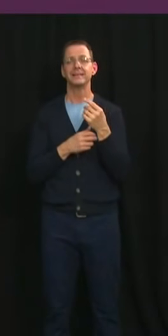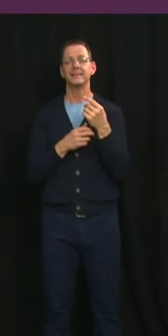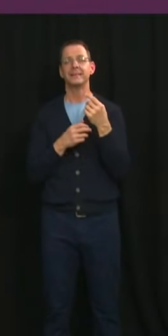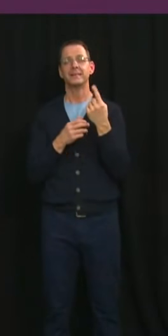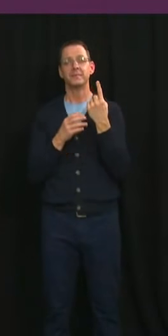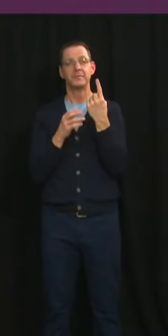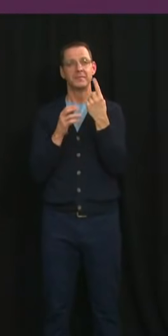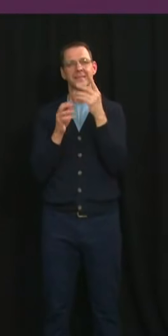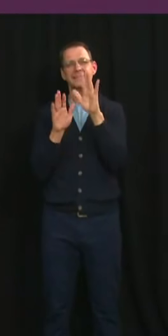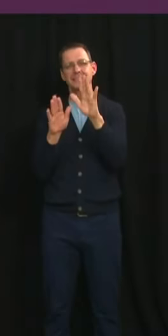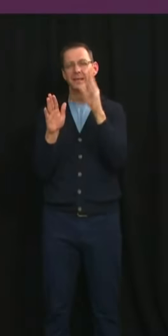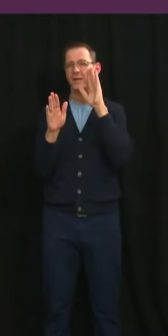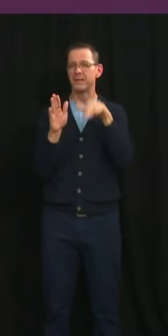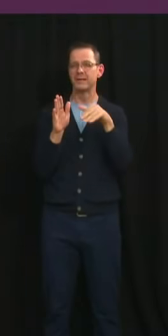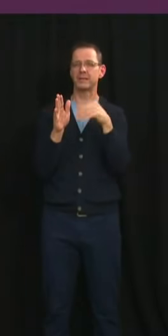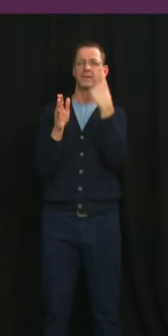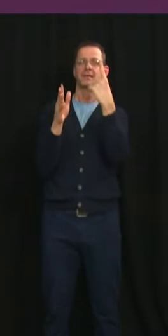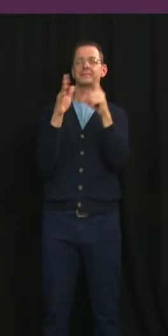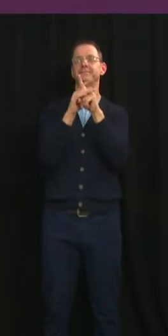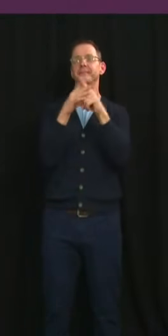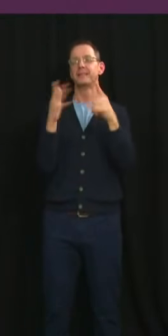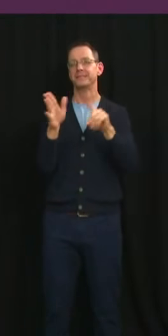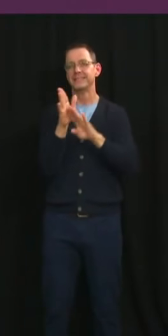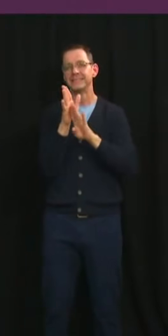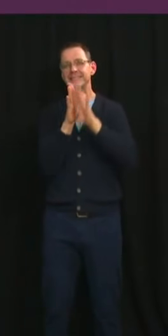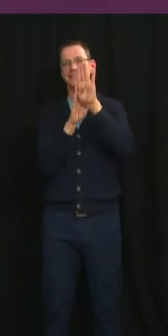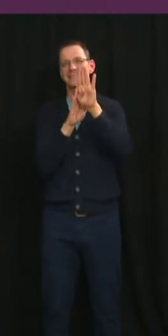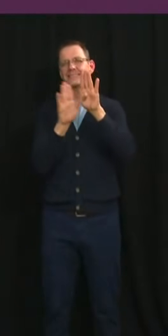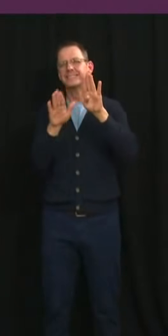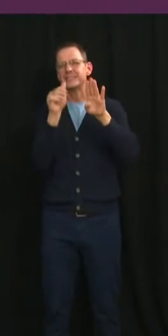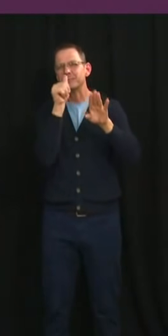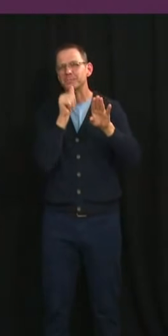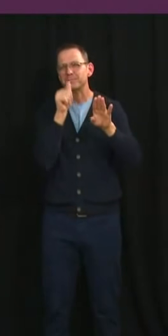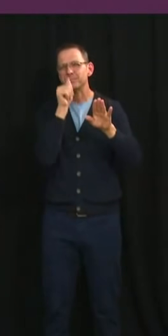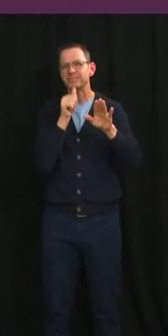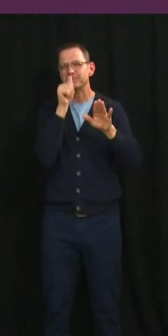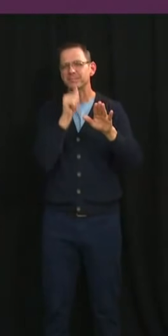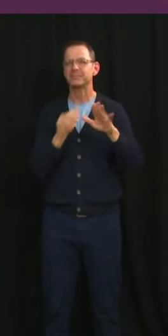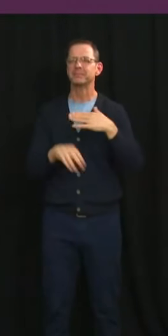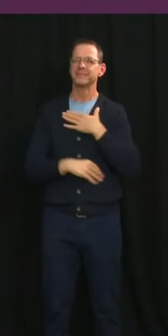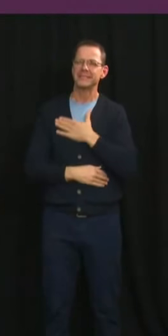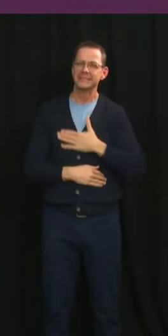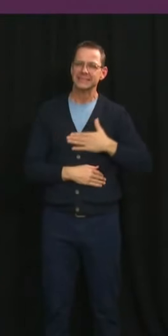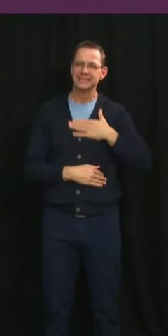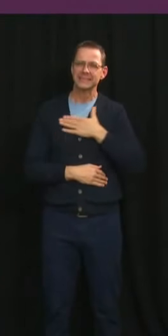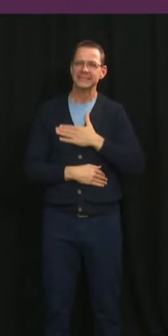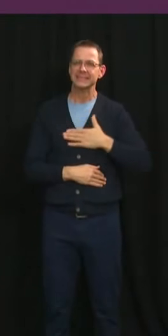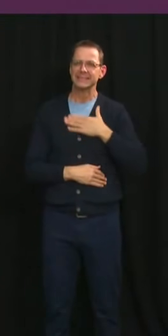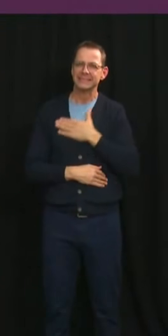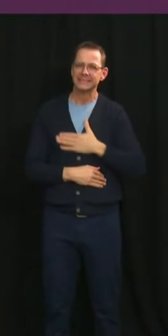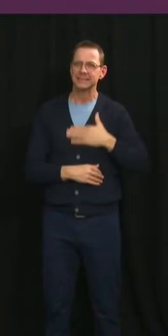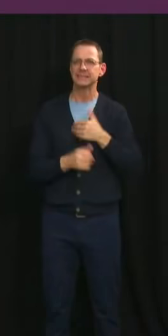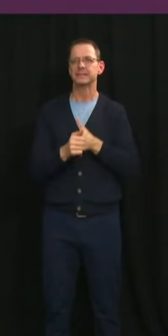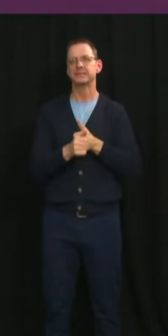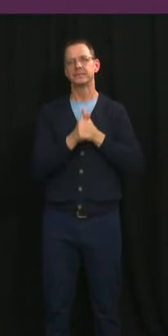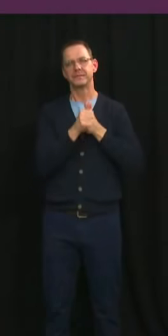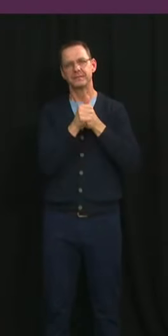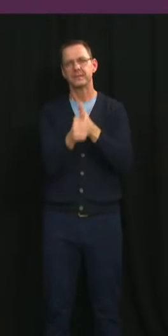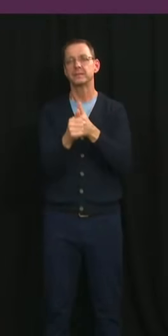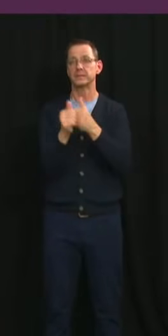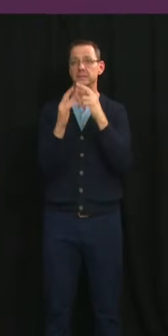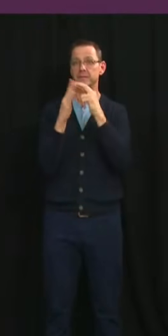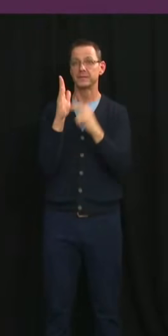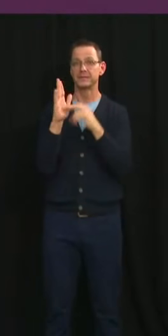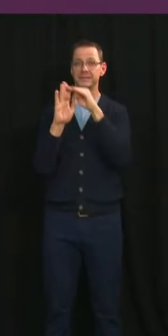place to avoid another surge of cases that will take months to get back under control. As I said more than a year ago,